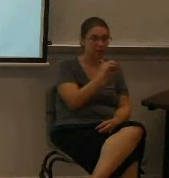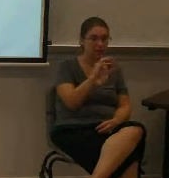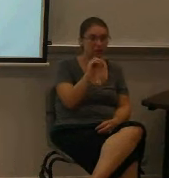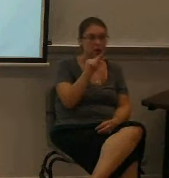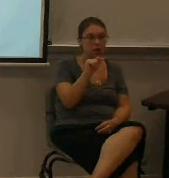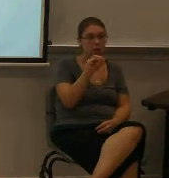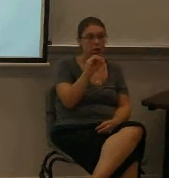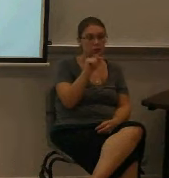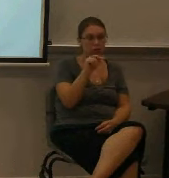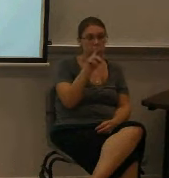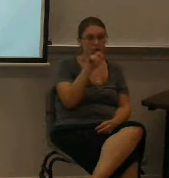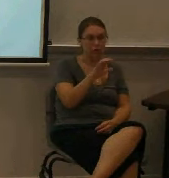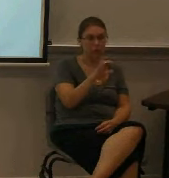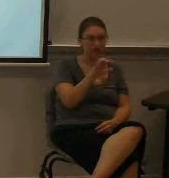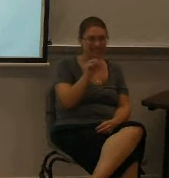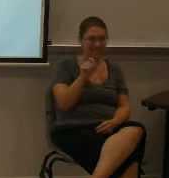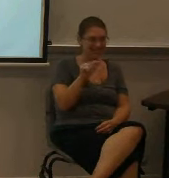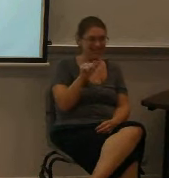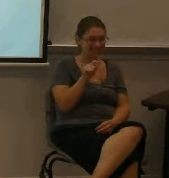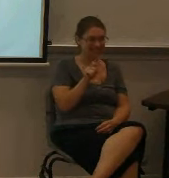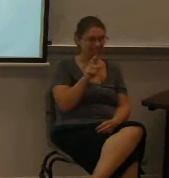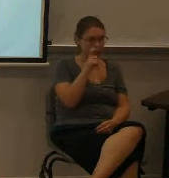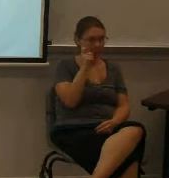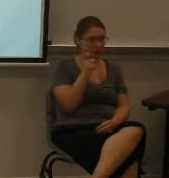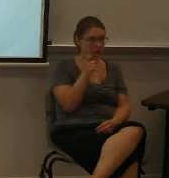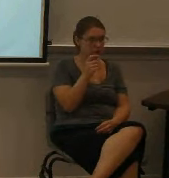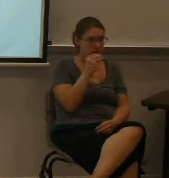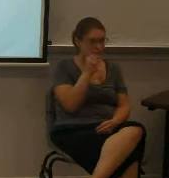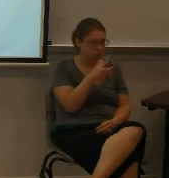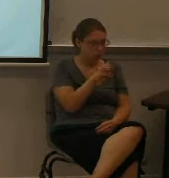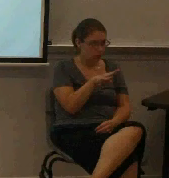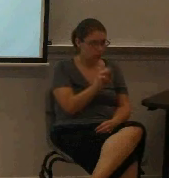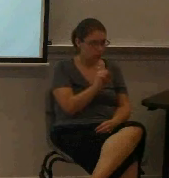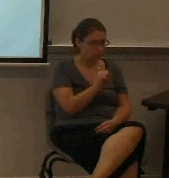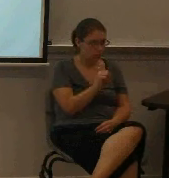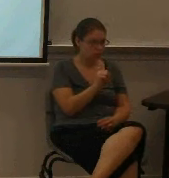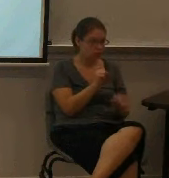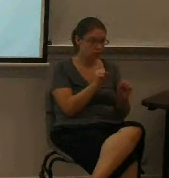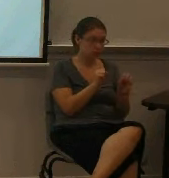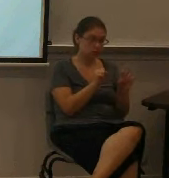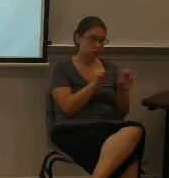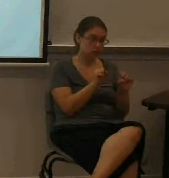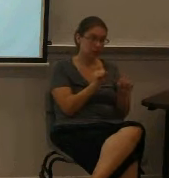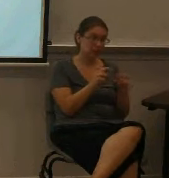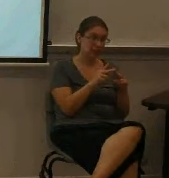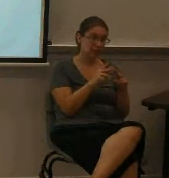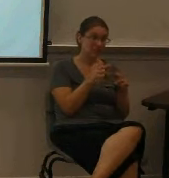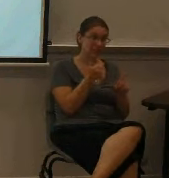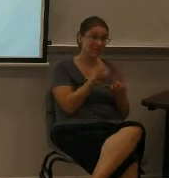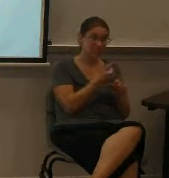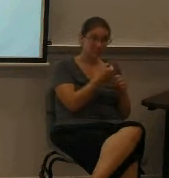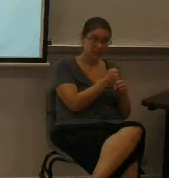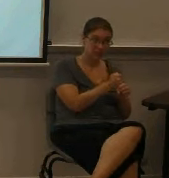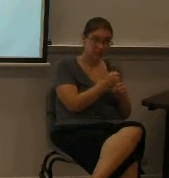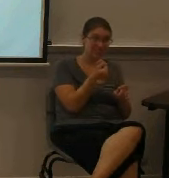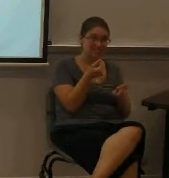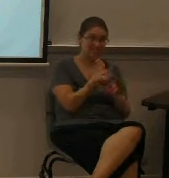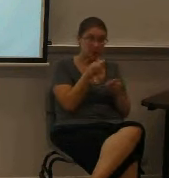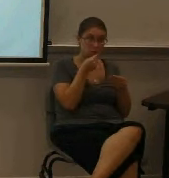state, because the sources of food for food webs can either be self-generated, self-feeding,